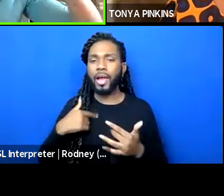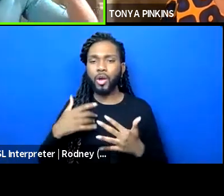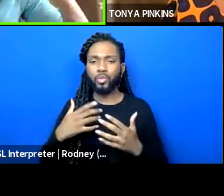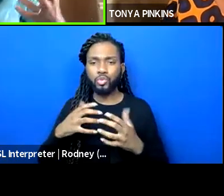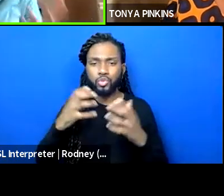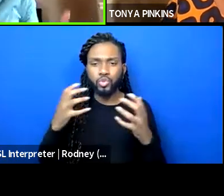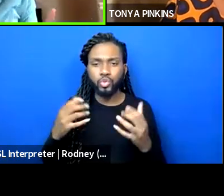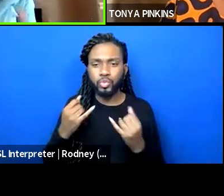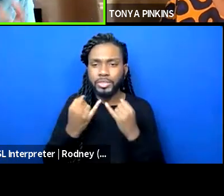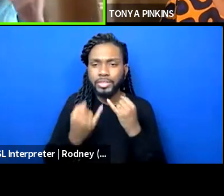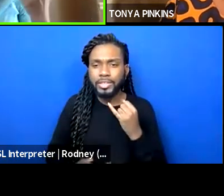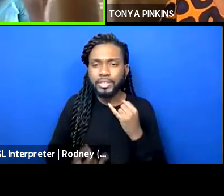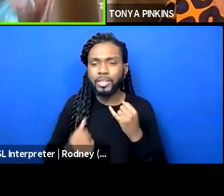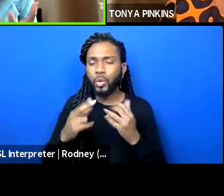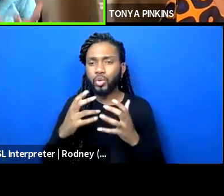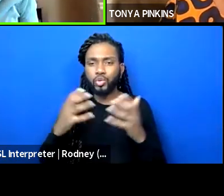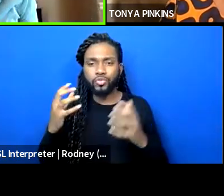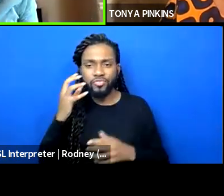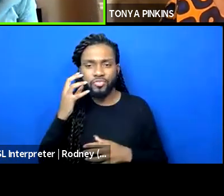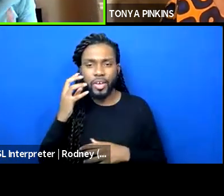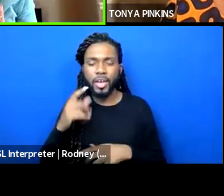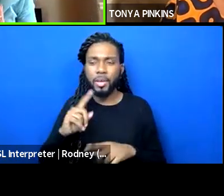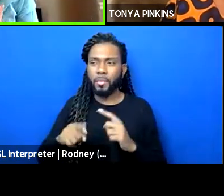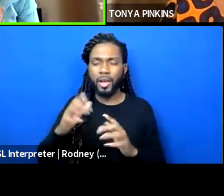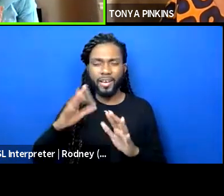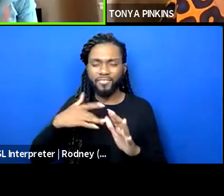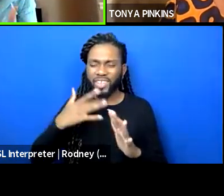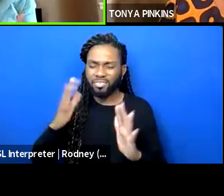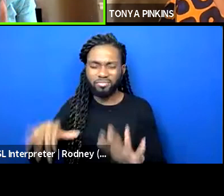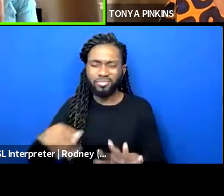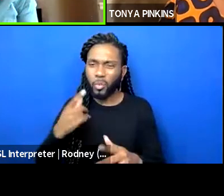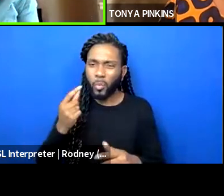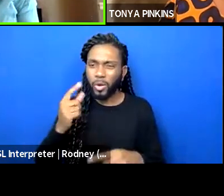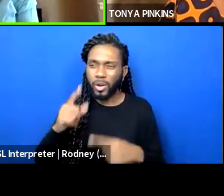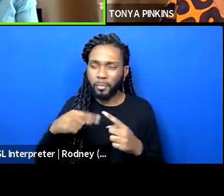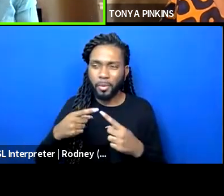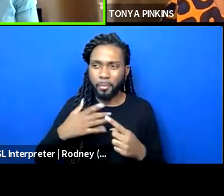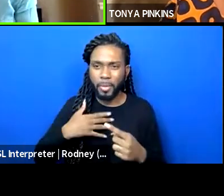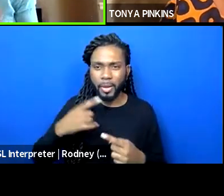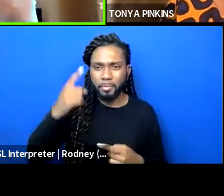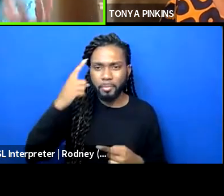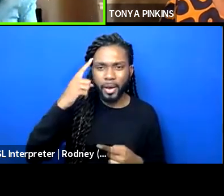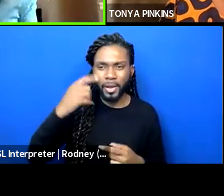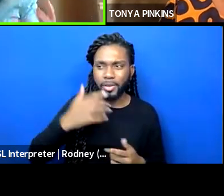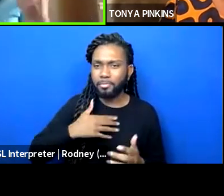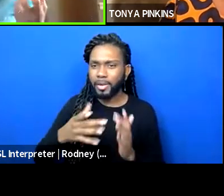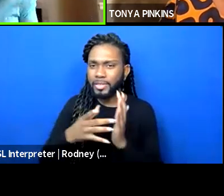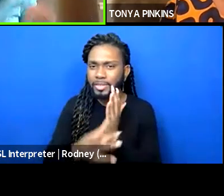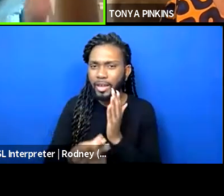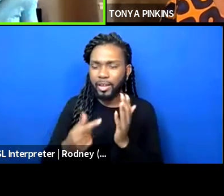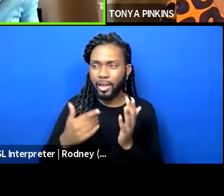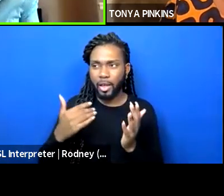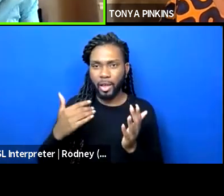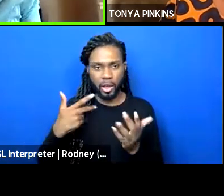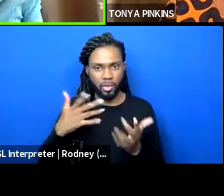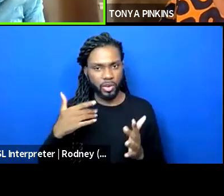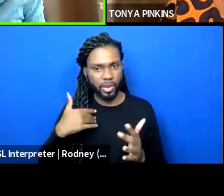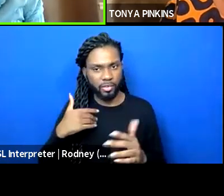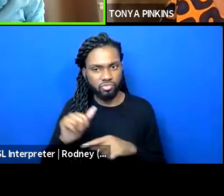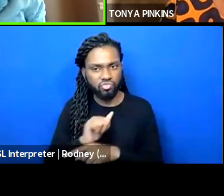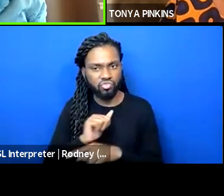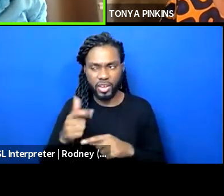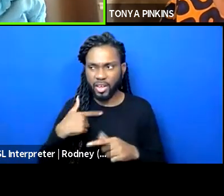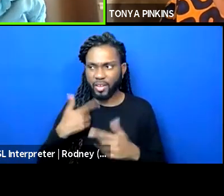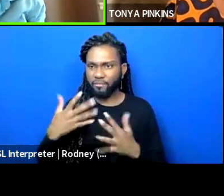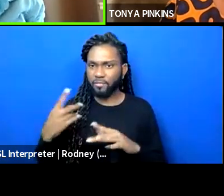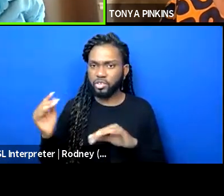was like, but what about my mind? And what about my talent? Because I knew I was good at what I was doing. I had trained, I had come ready.